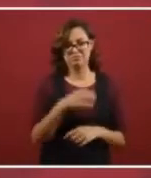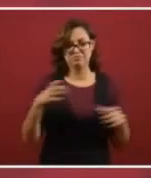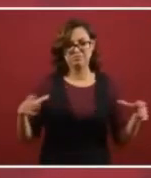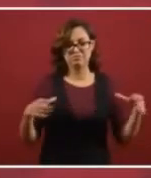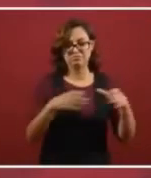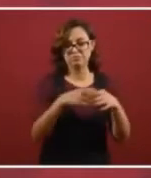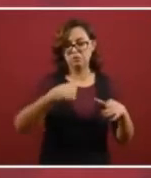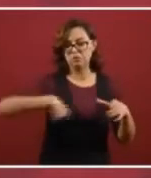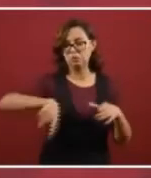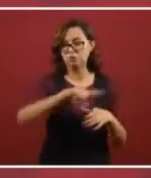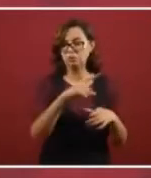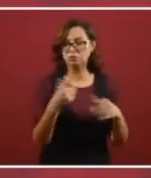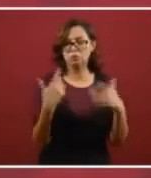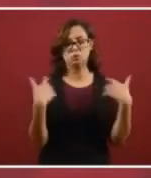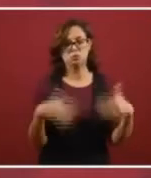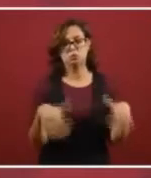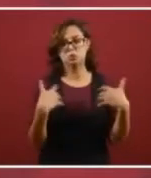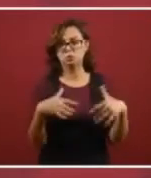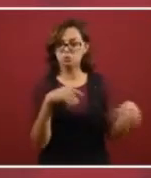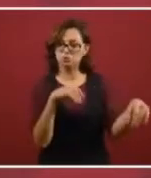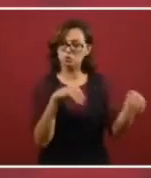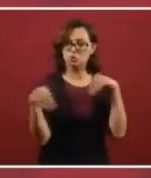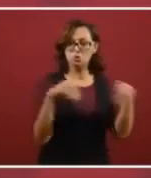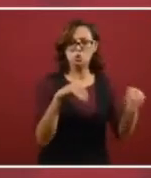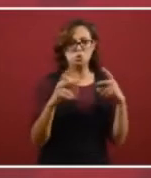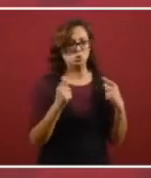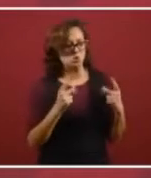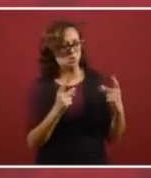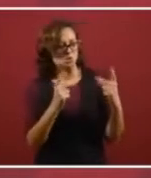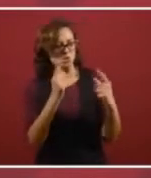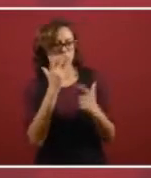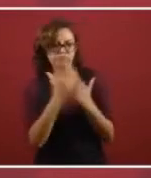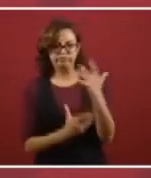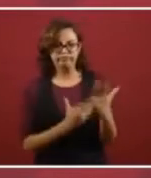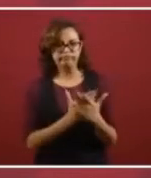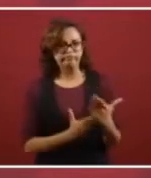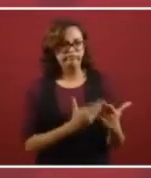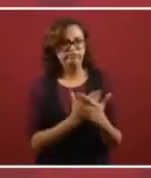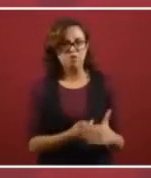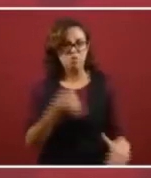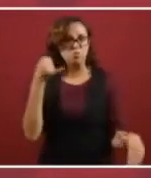that's productive it's got a purpose